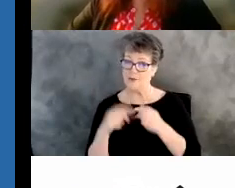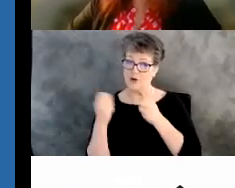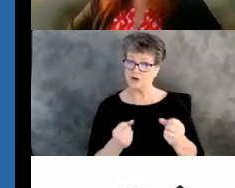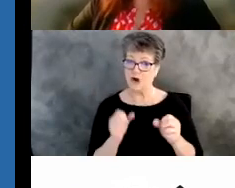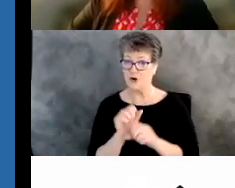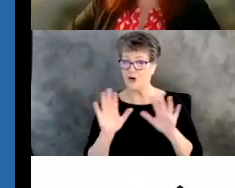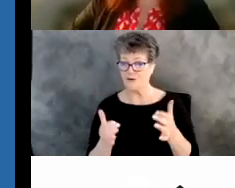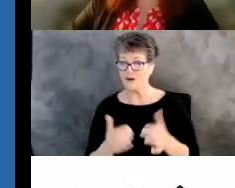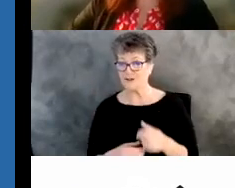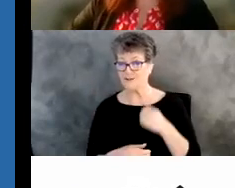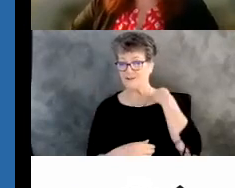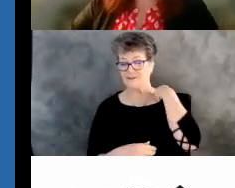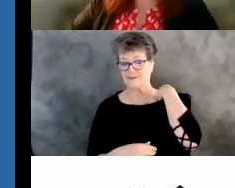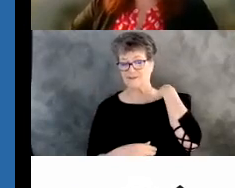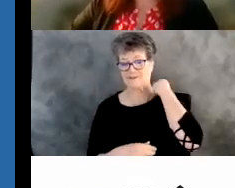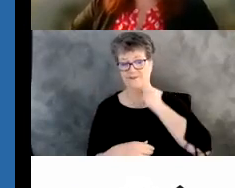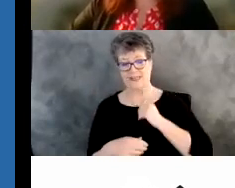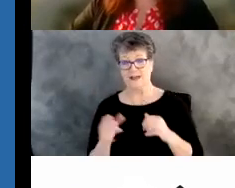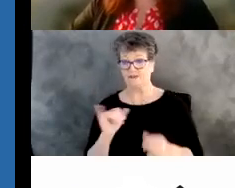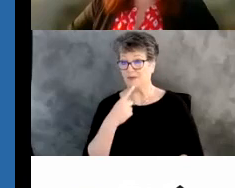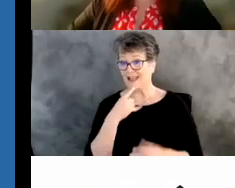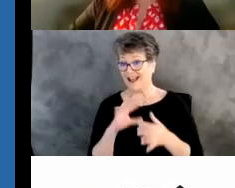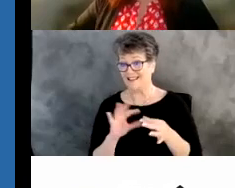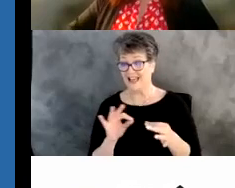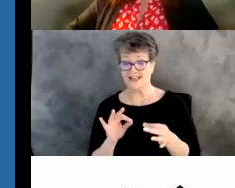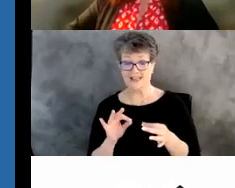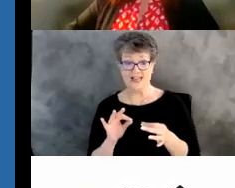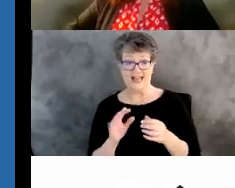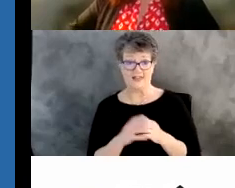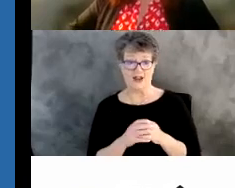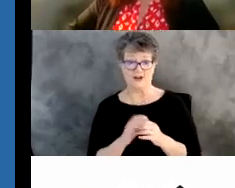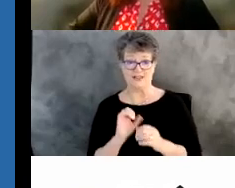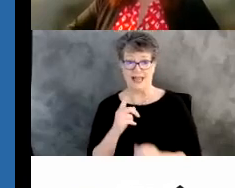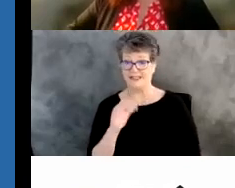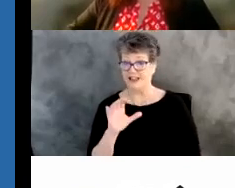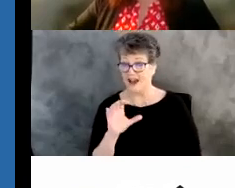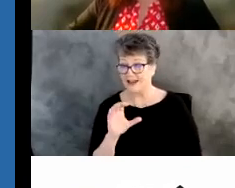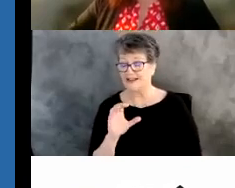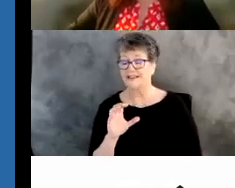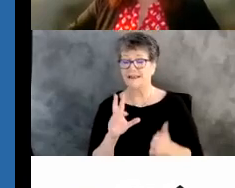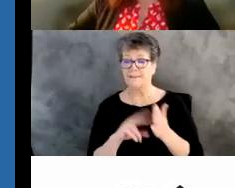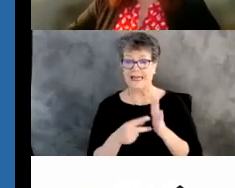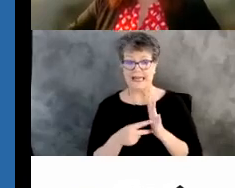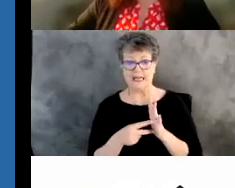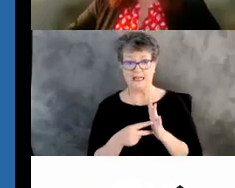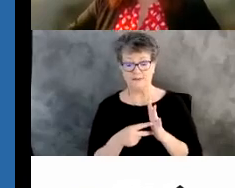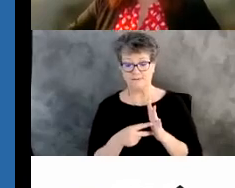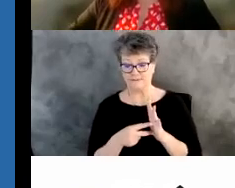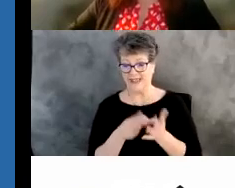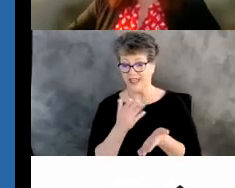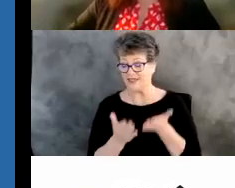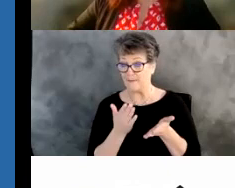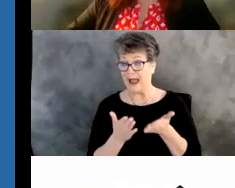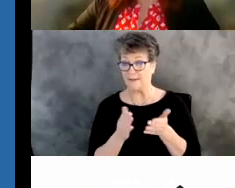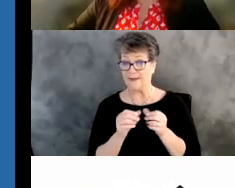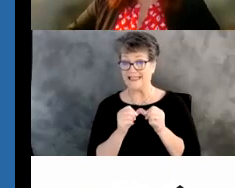of that information. So like I said, there's episodic disabilities. So disabilities that, they may be stable